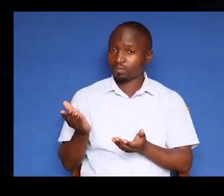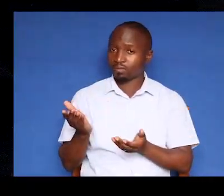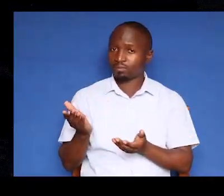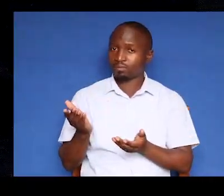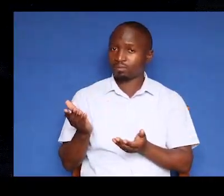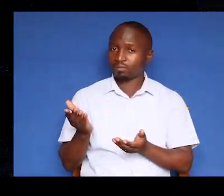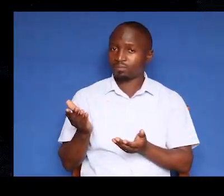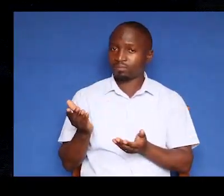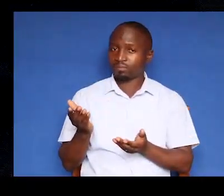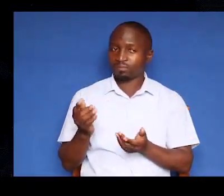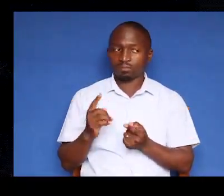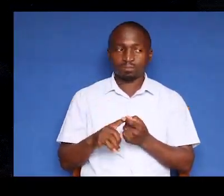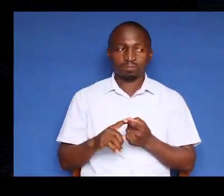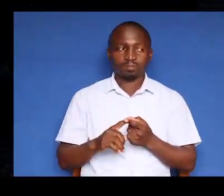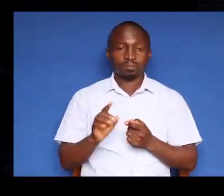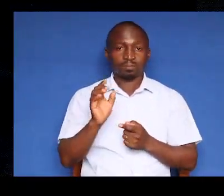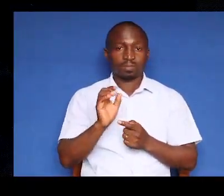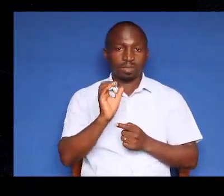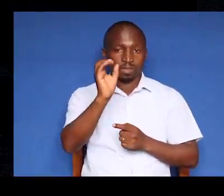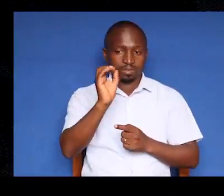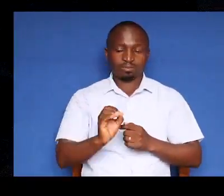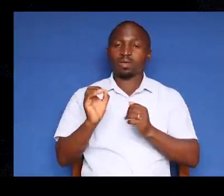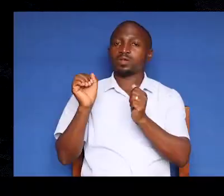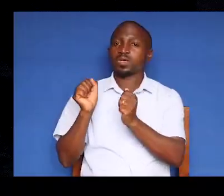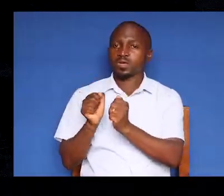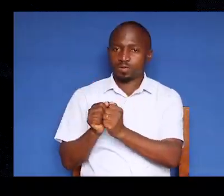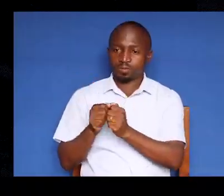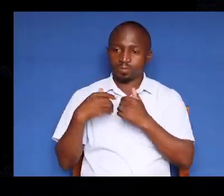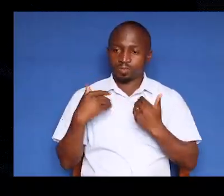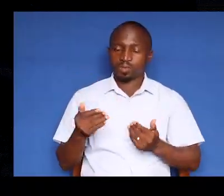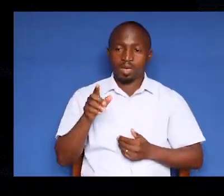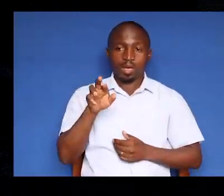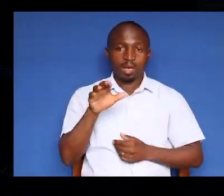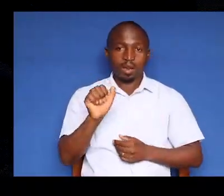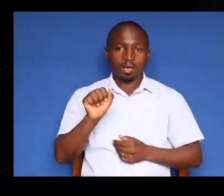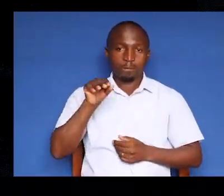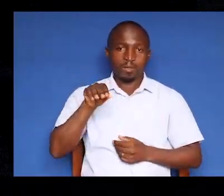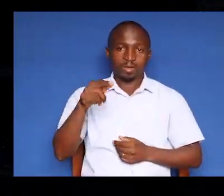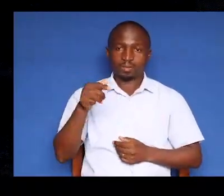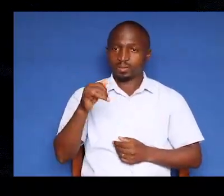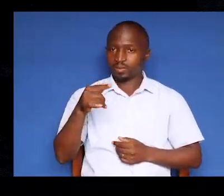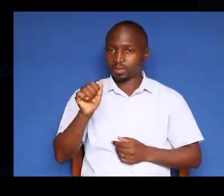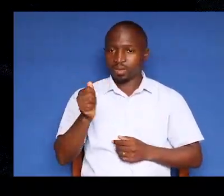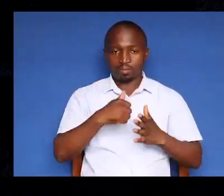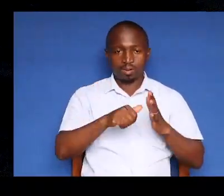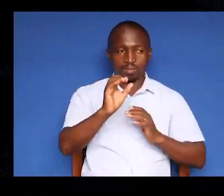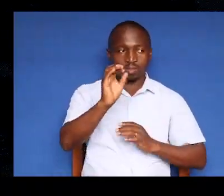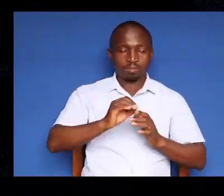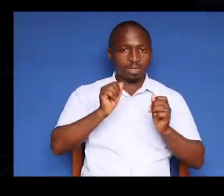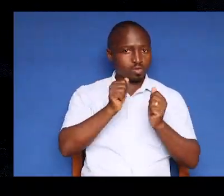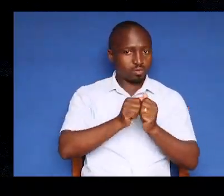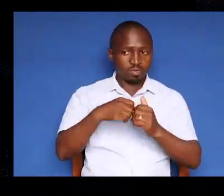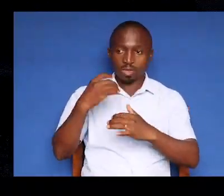we get also 10%. So Ramatita paid 10% of his income at